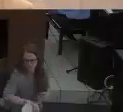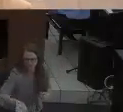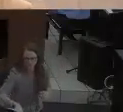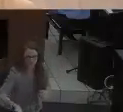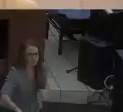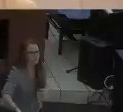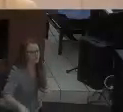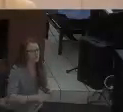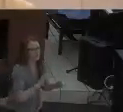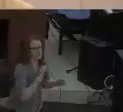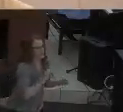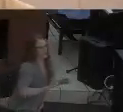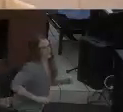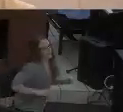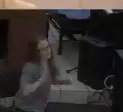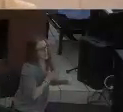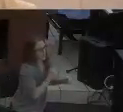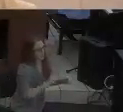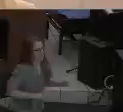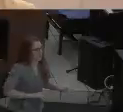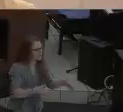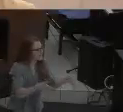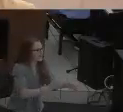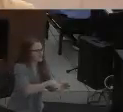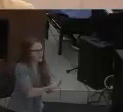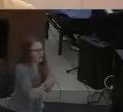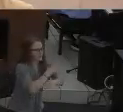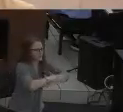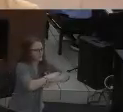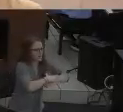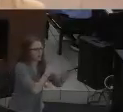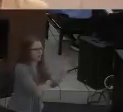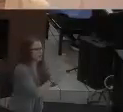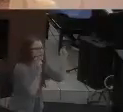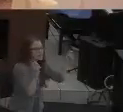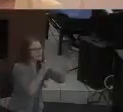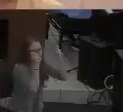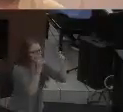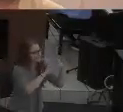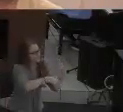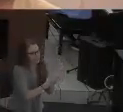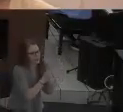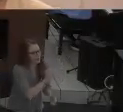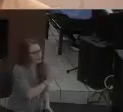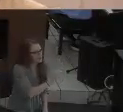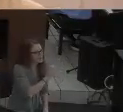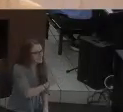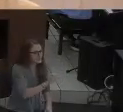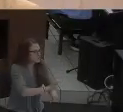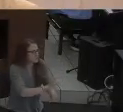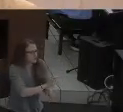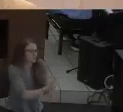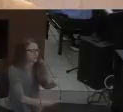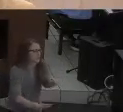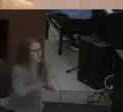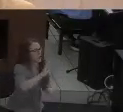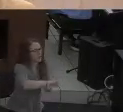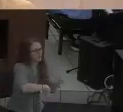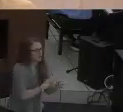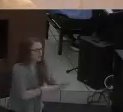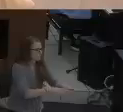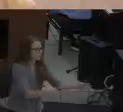Christ our Lord invites all to this table, this celebration, as at all metropolitan community churches around the world, is